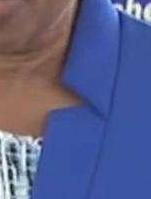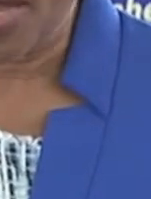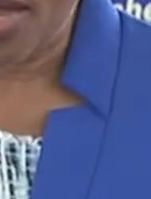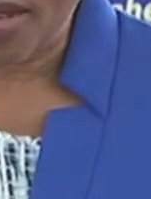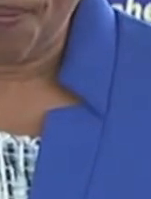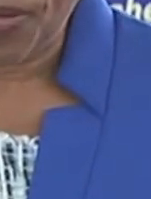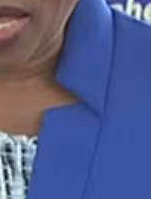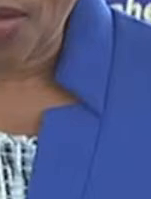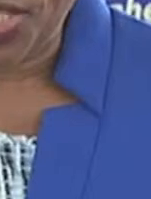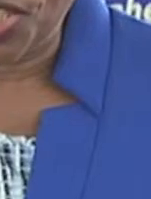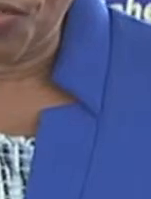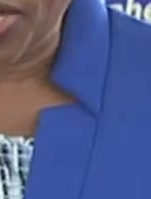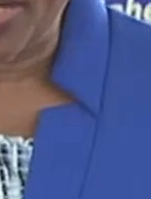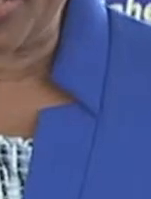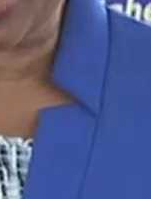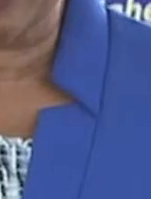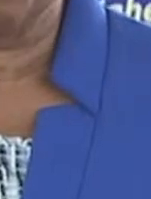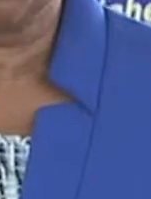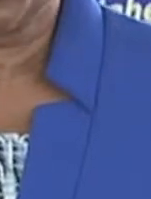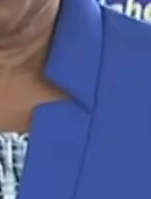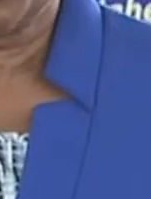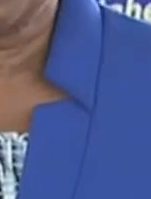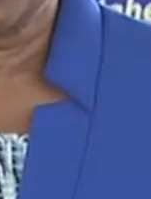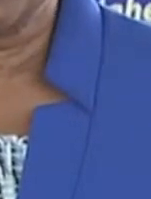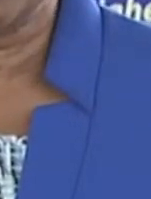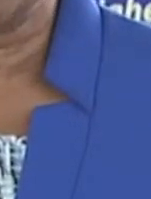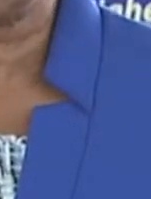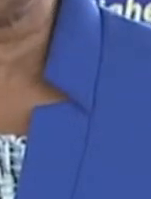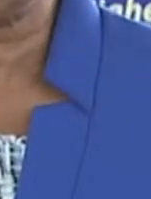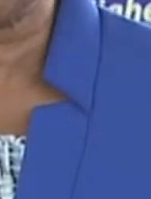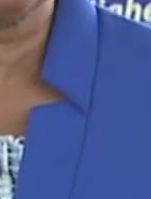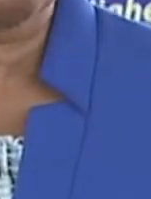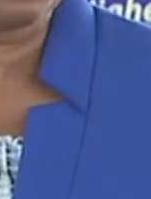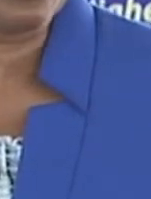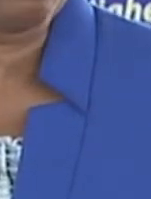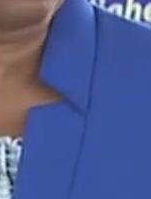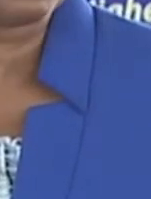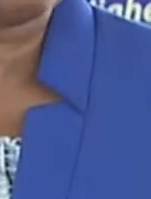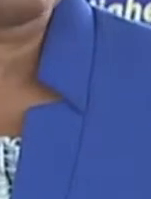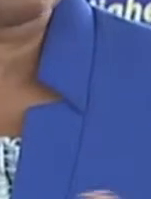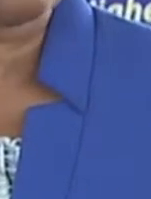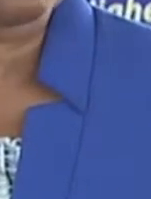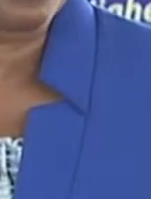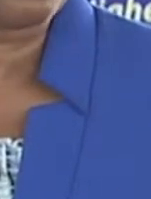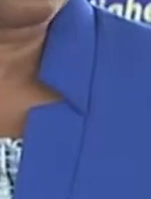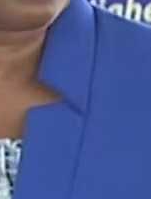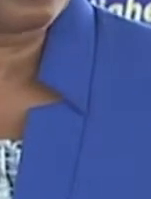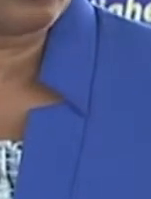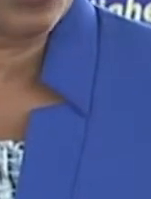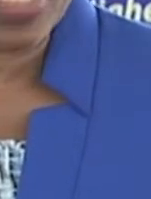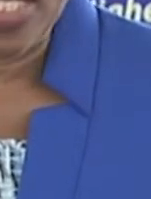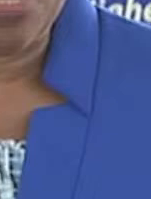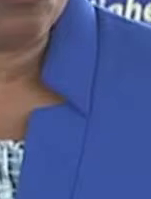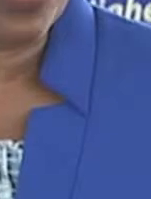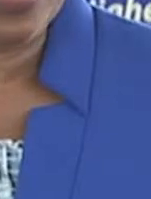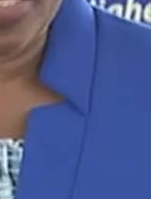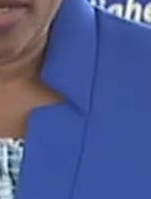with our chief guests. And he is also going to be supported by those other